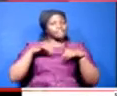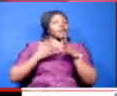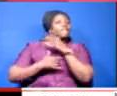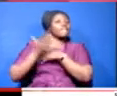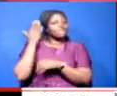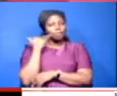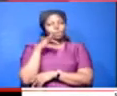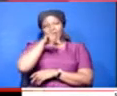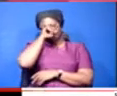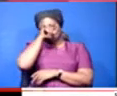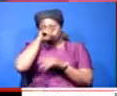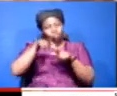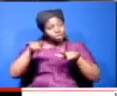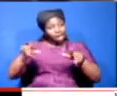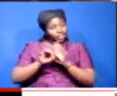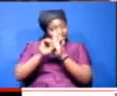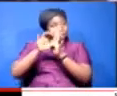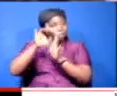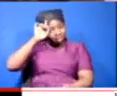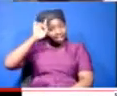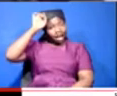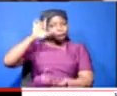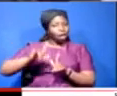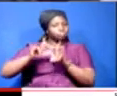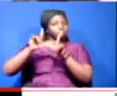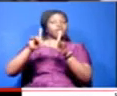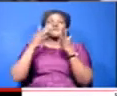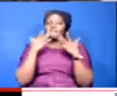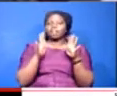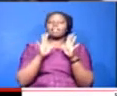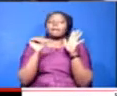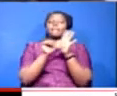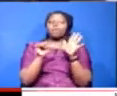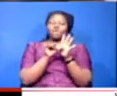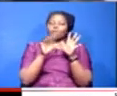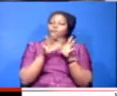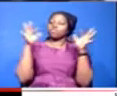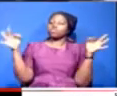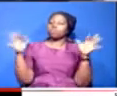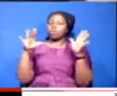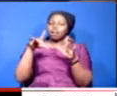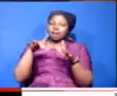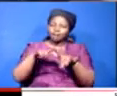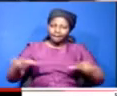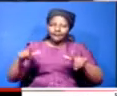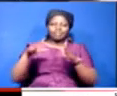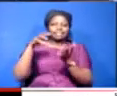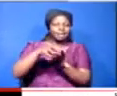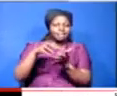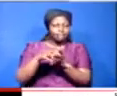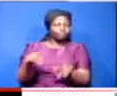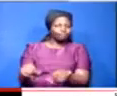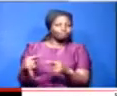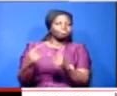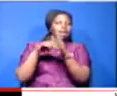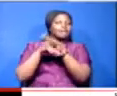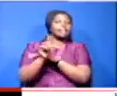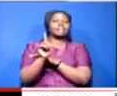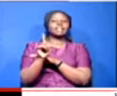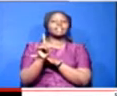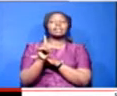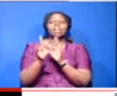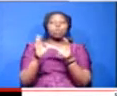were issued the title deeds, while the problem of long and protracted land cases in group ranges across the country were addressed. Hata mbele